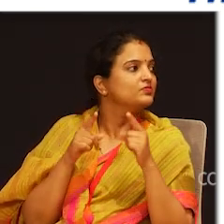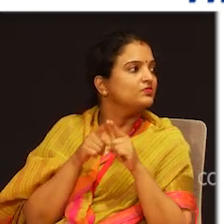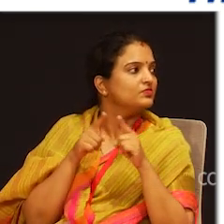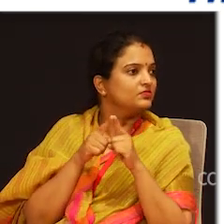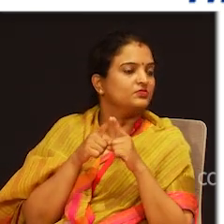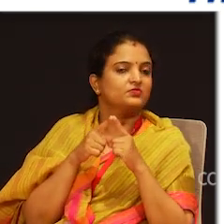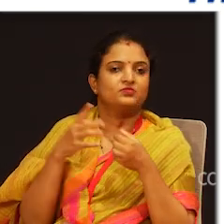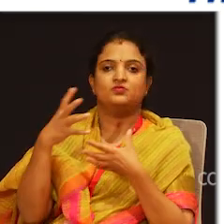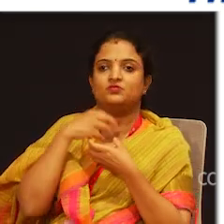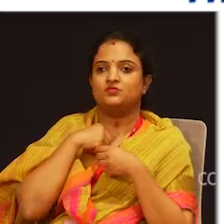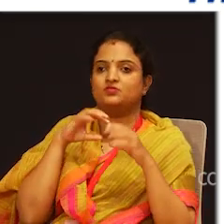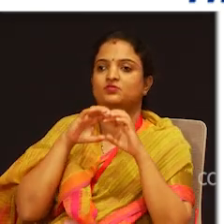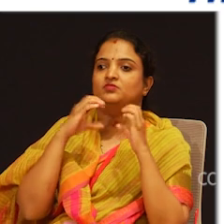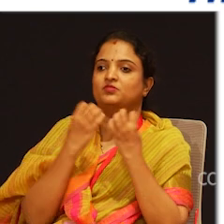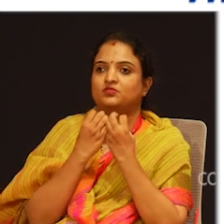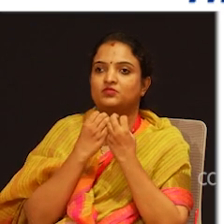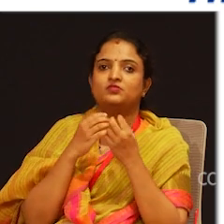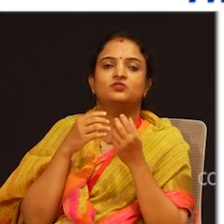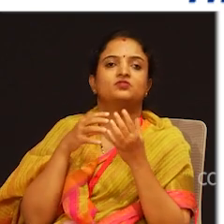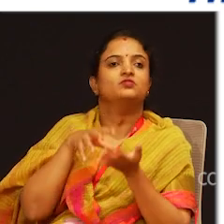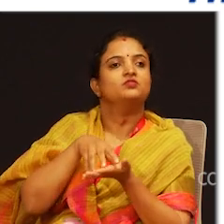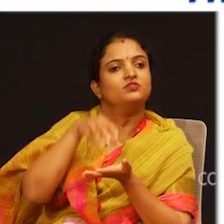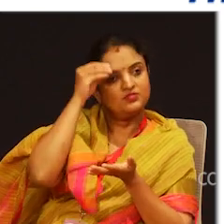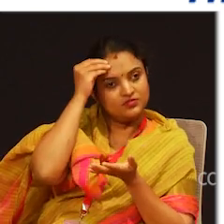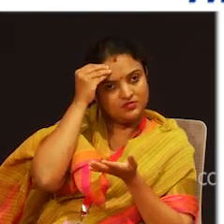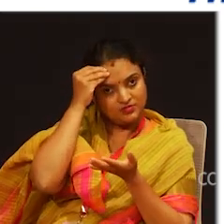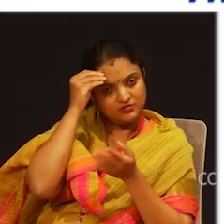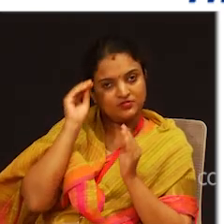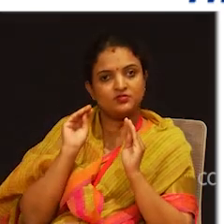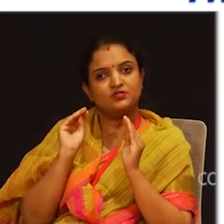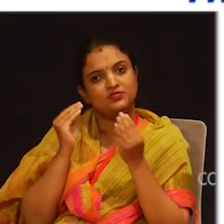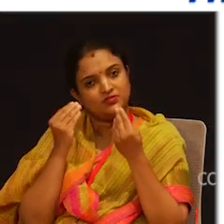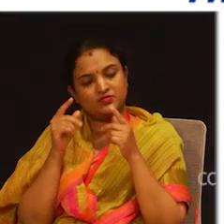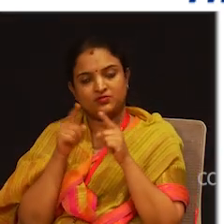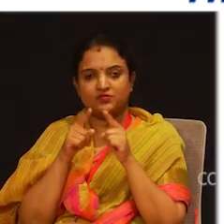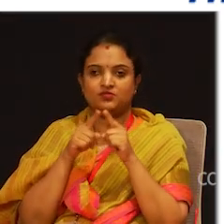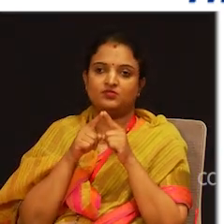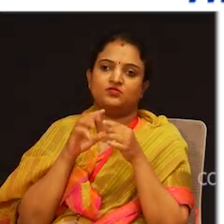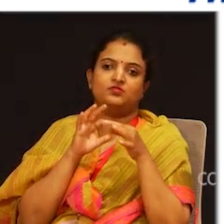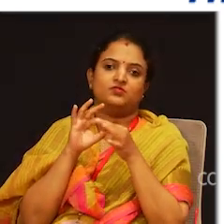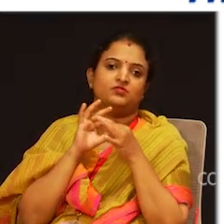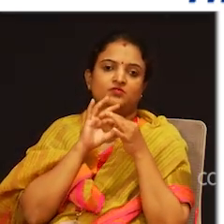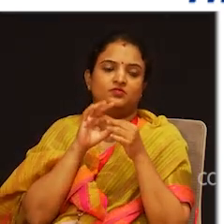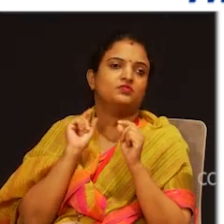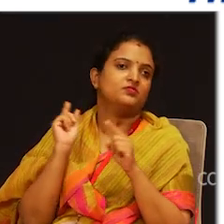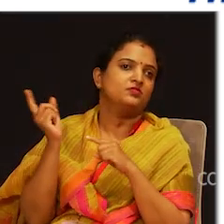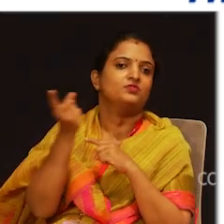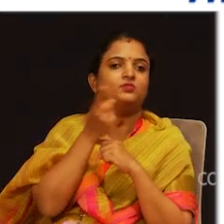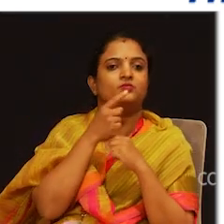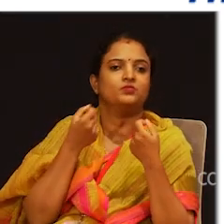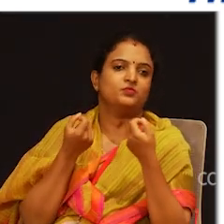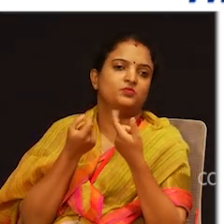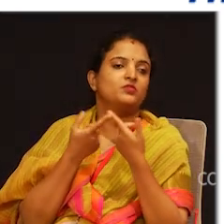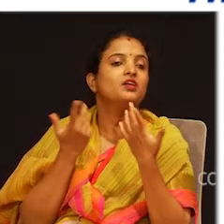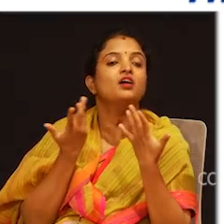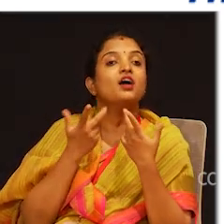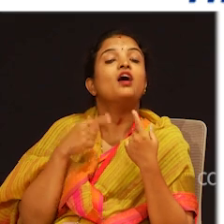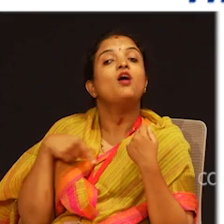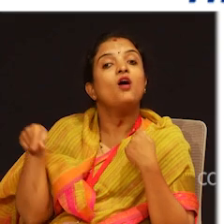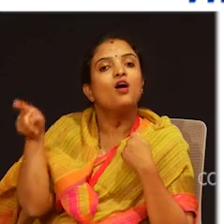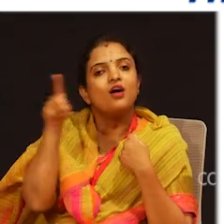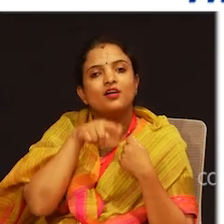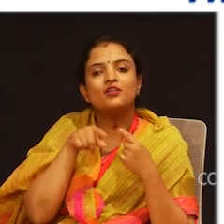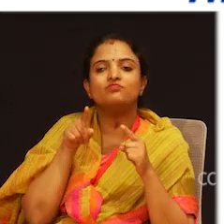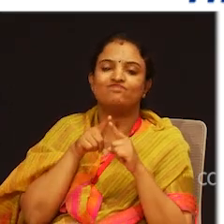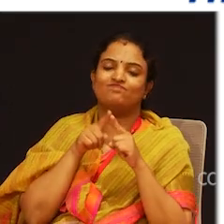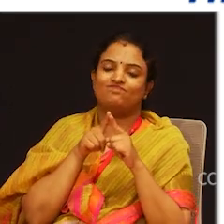make our classrooms, teaching learning material, and pedagogy suitable for every learner, because every